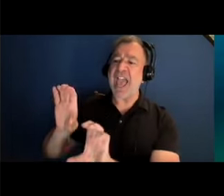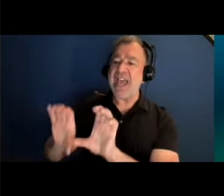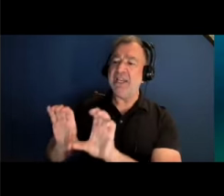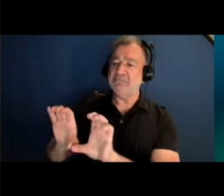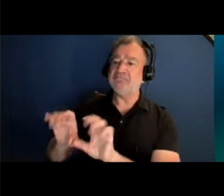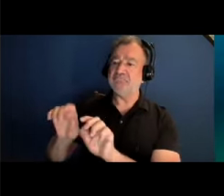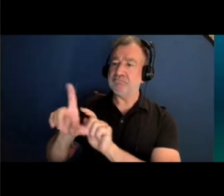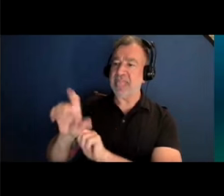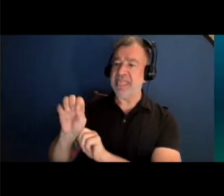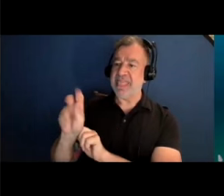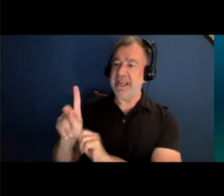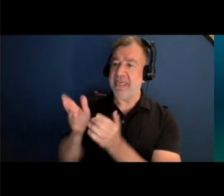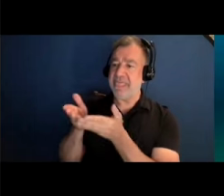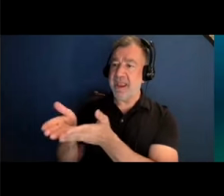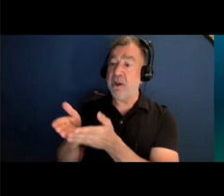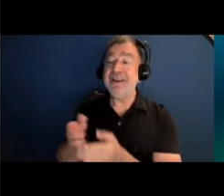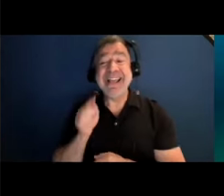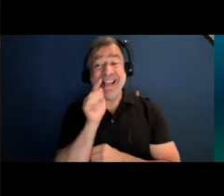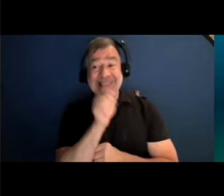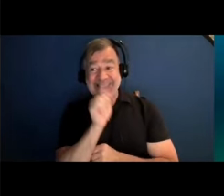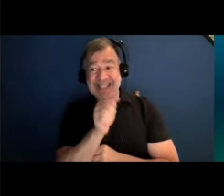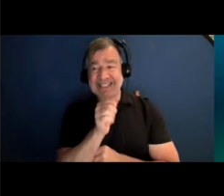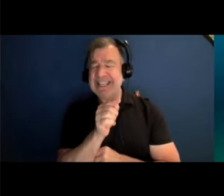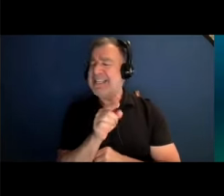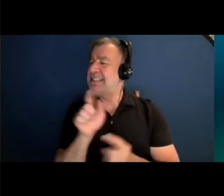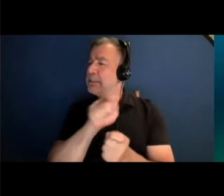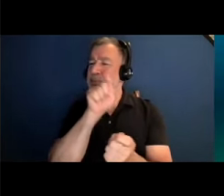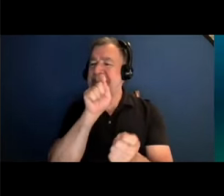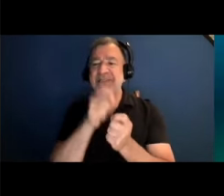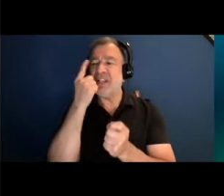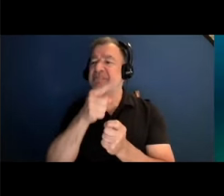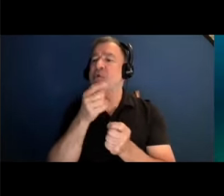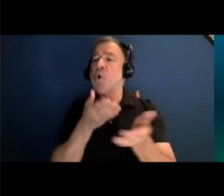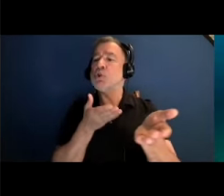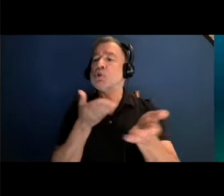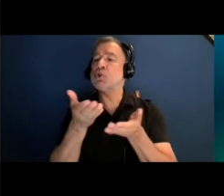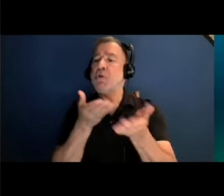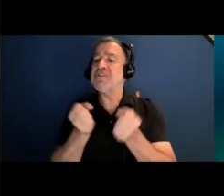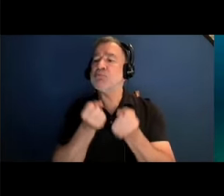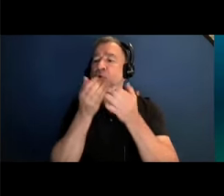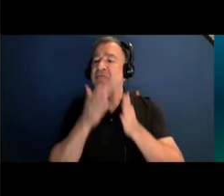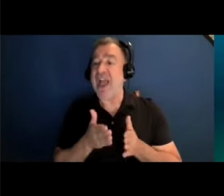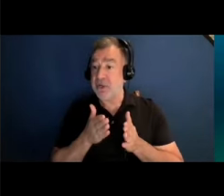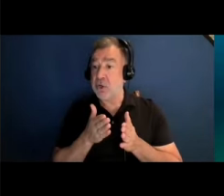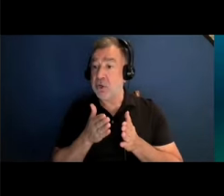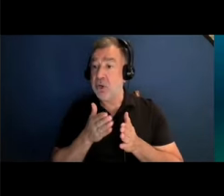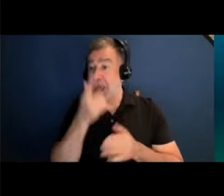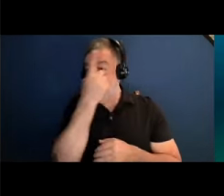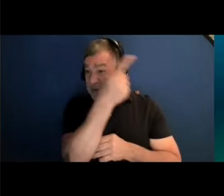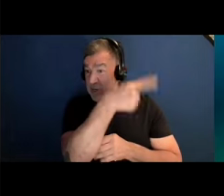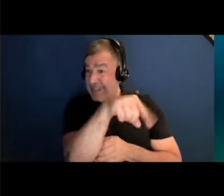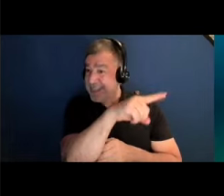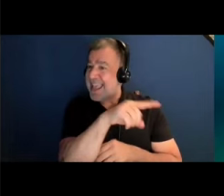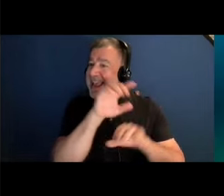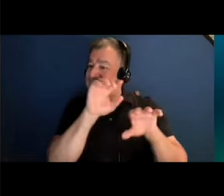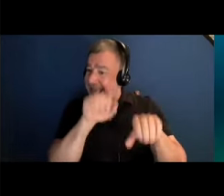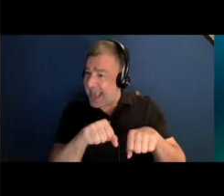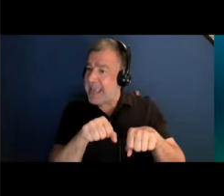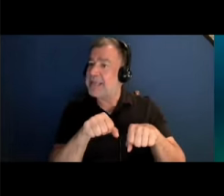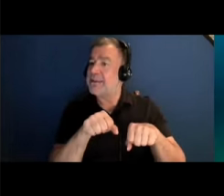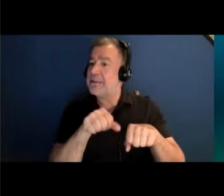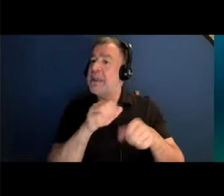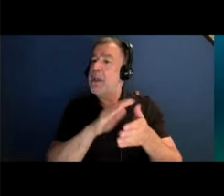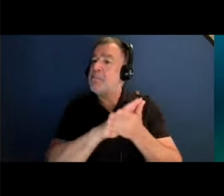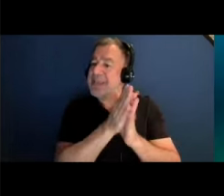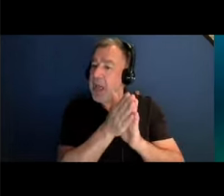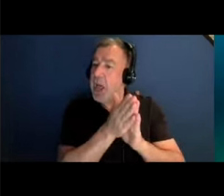providers. So service provider organizations can serve as authorized legal representatives for